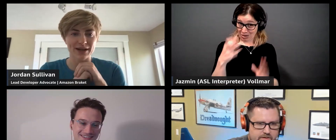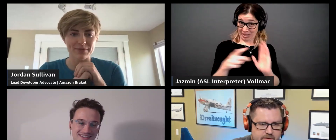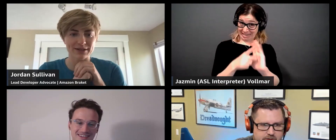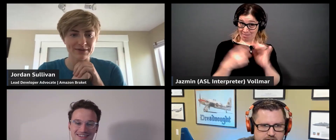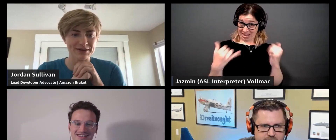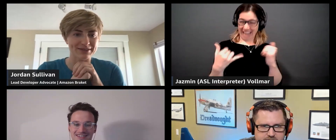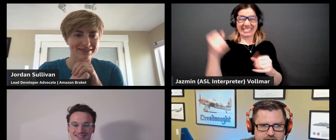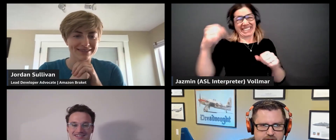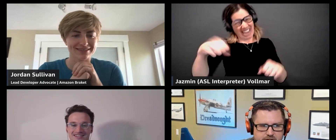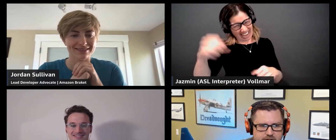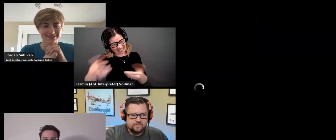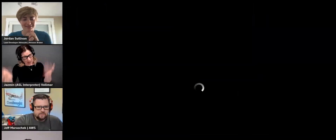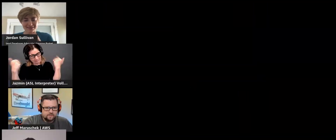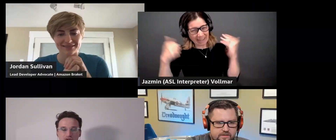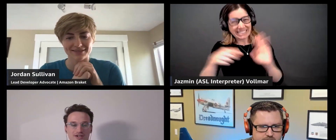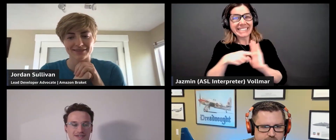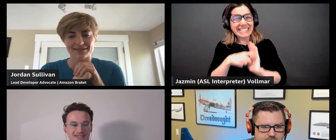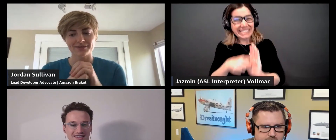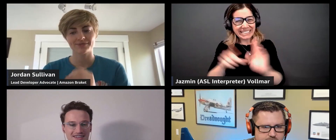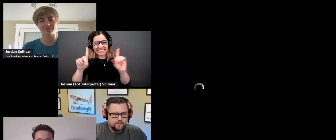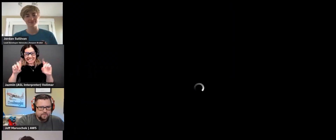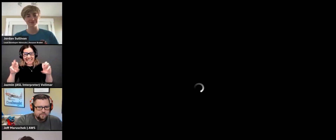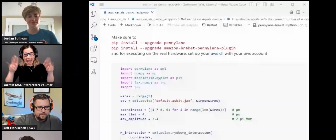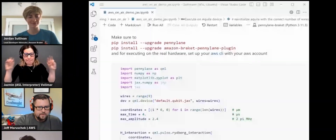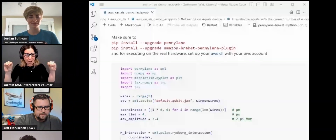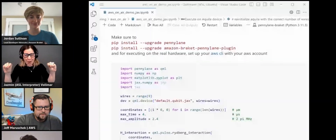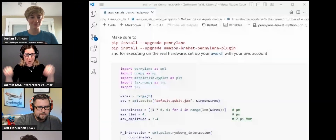let's bring up our demo. Cool.